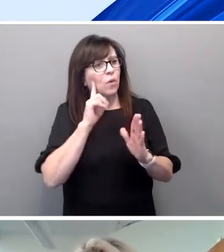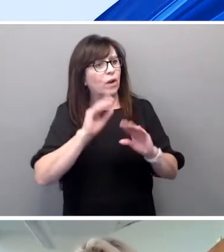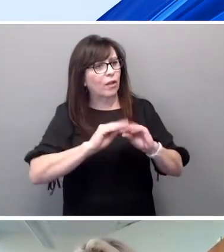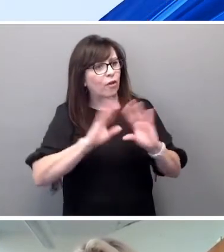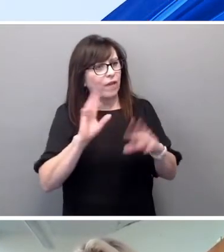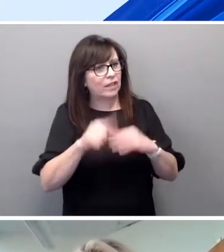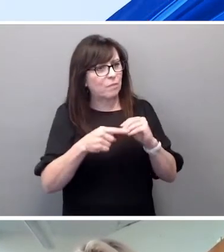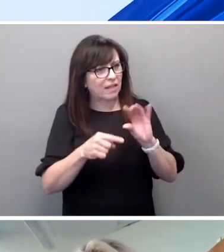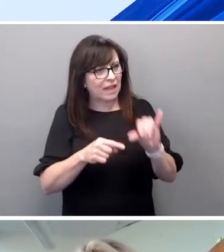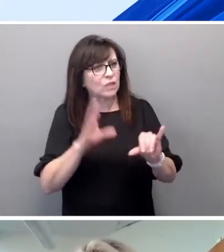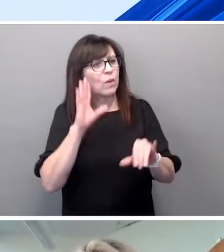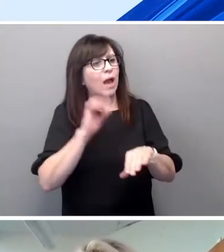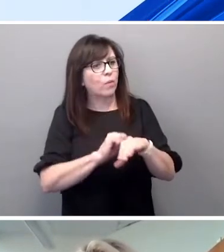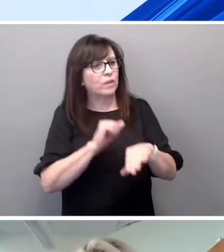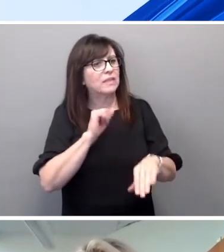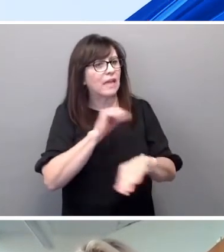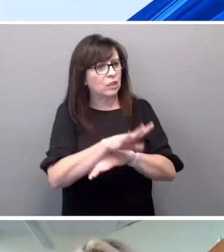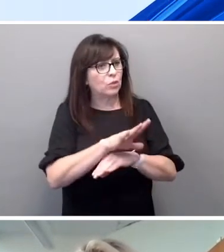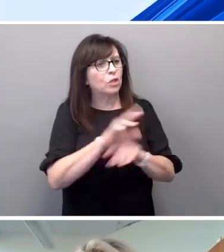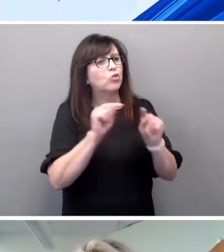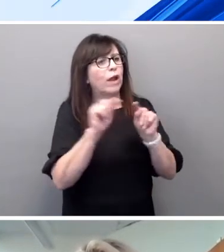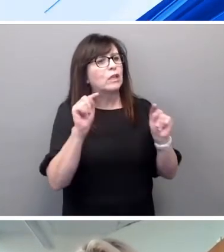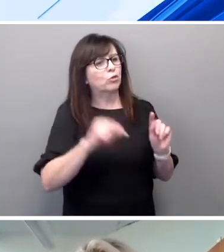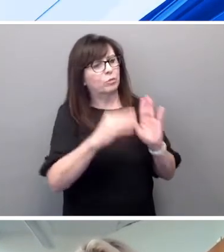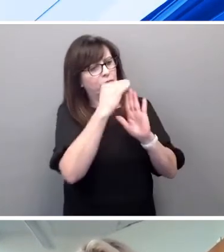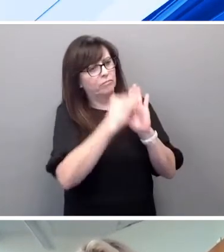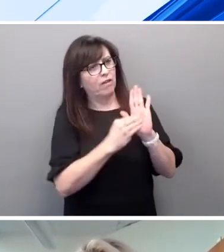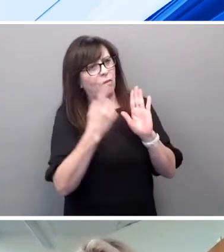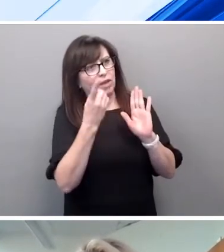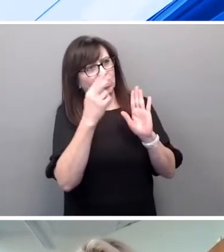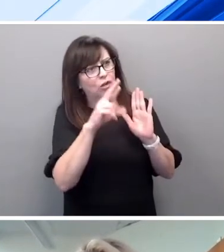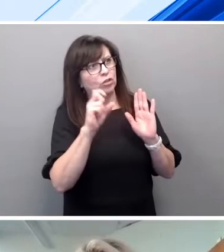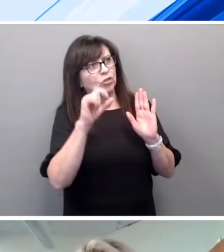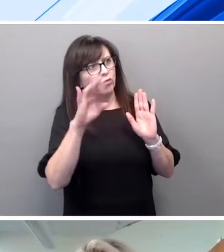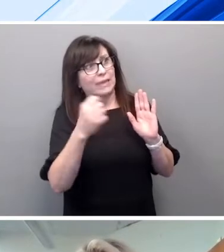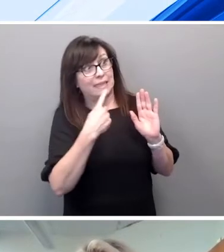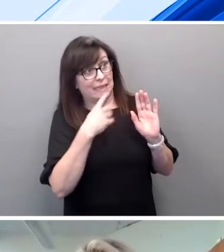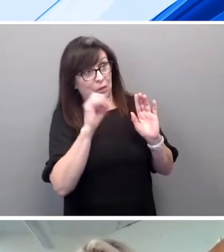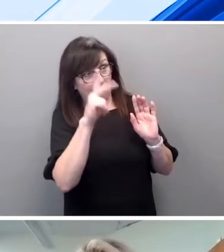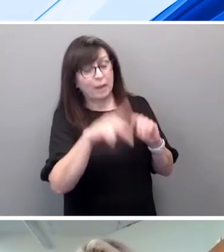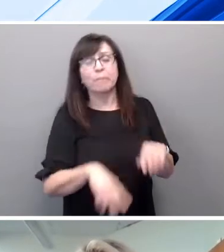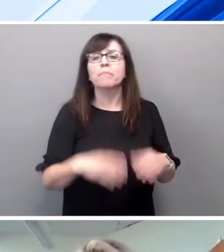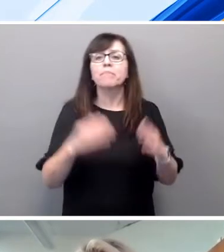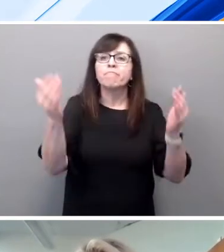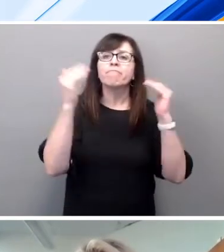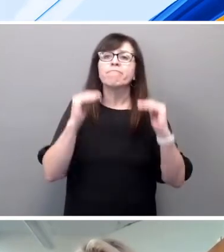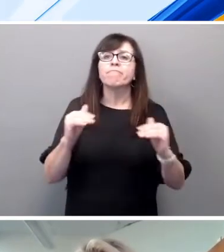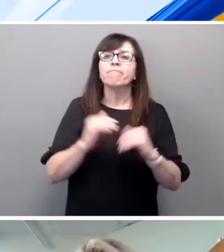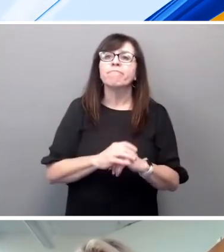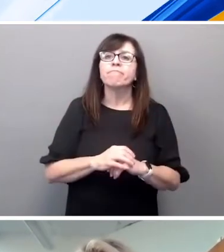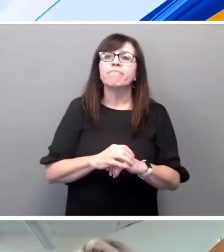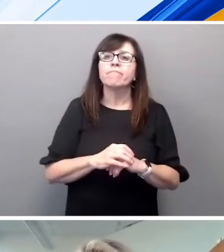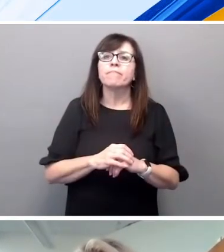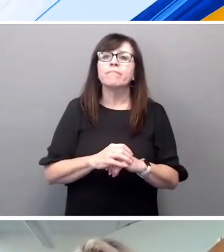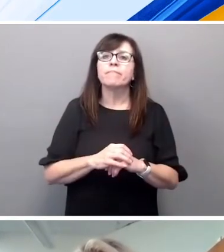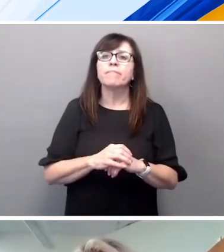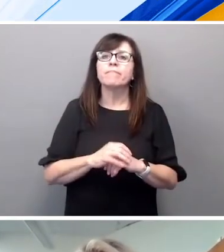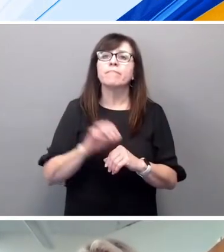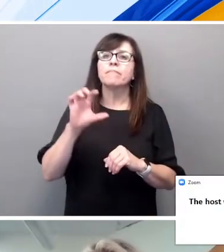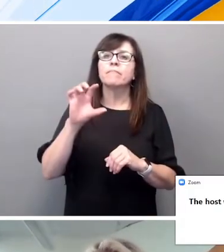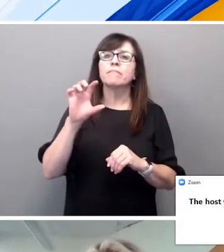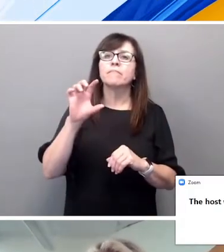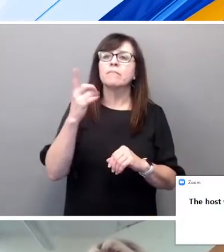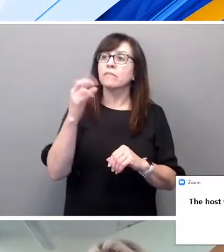you essentially a transcription of what Dr. Scrace just said. Okay, moving on, we'll turn to Chris